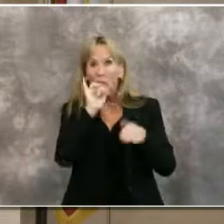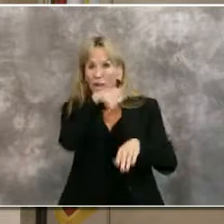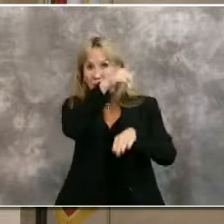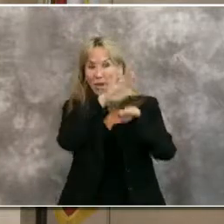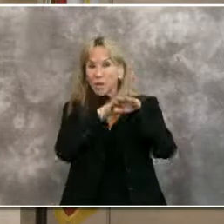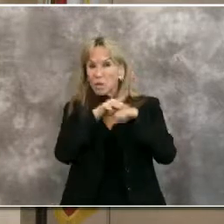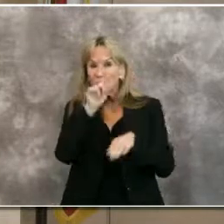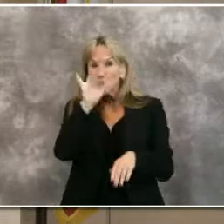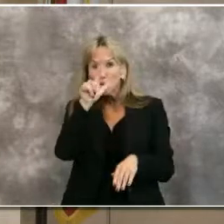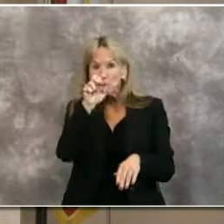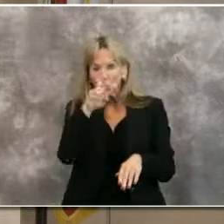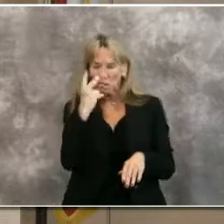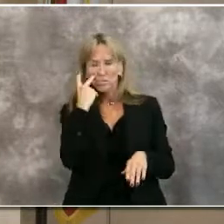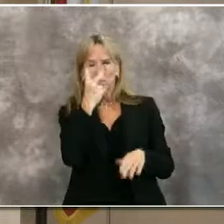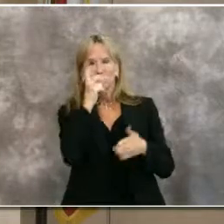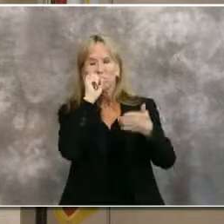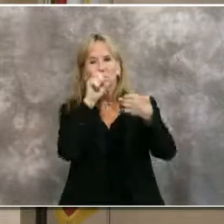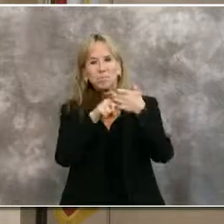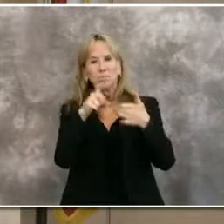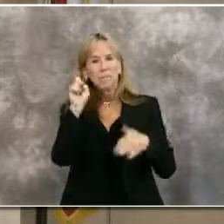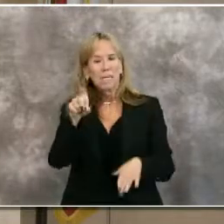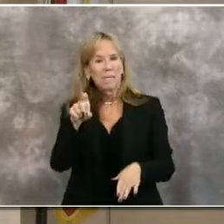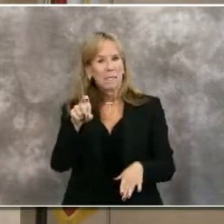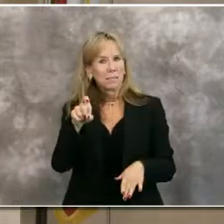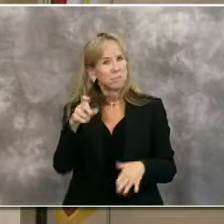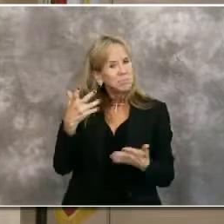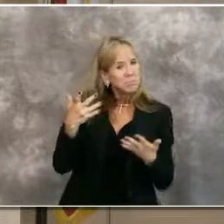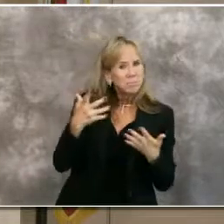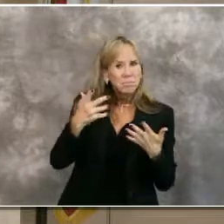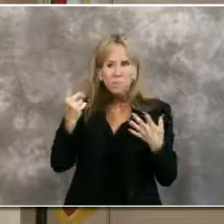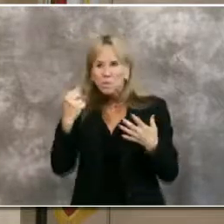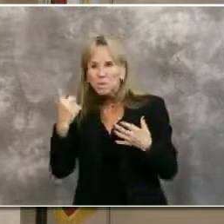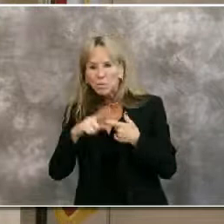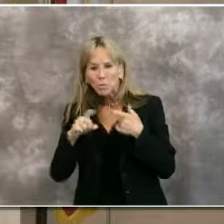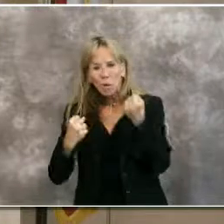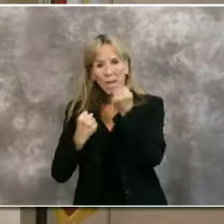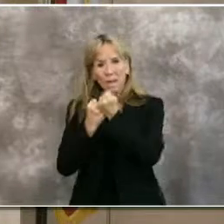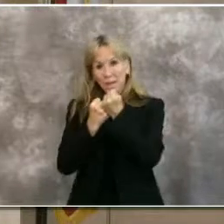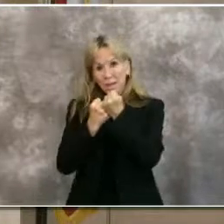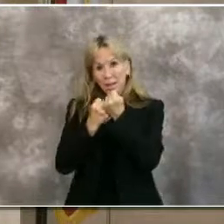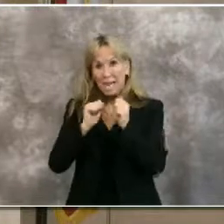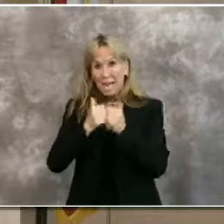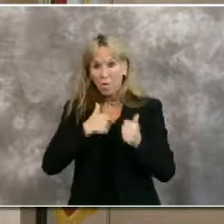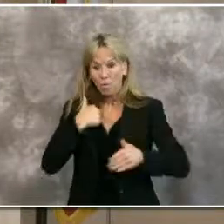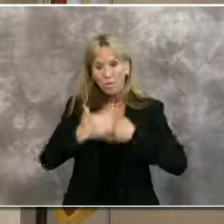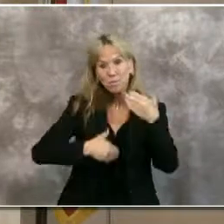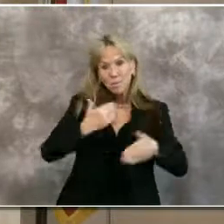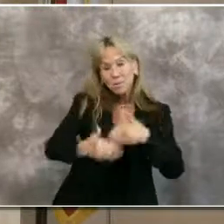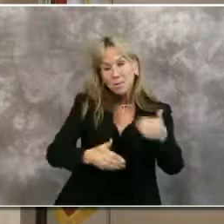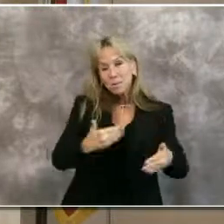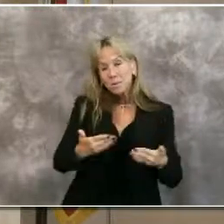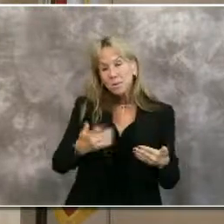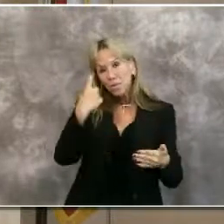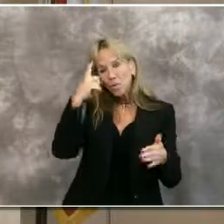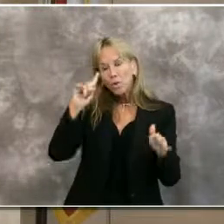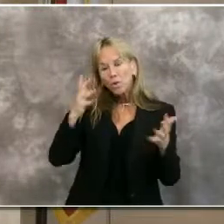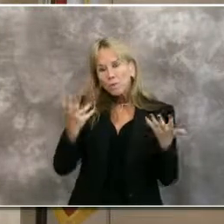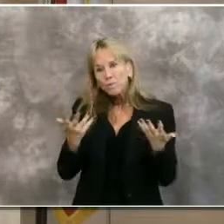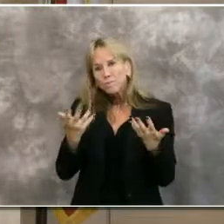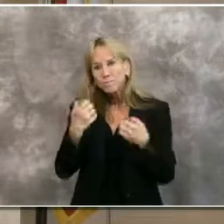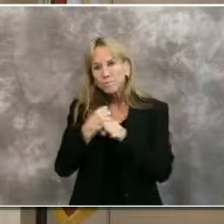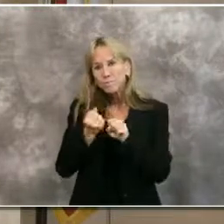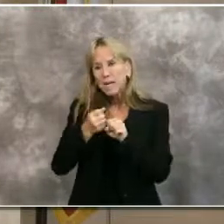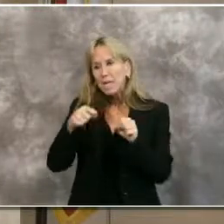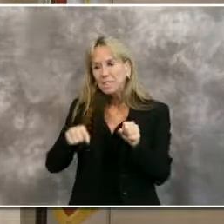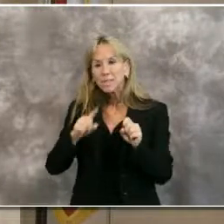if there are issues that are going on that we need to, that would help support our taking action for changing our